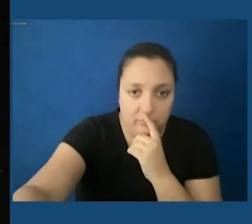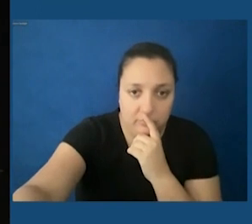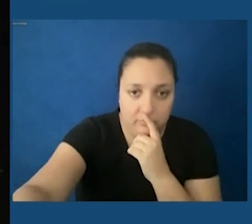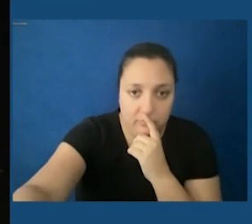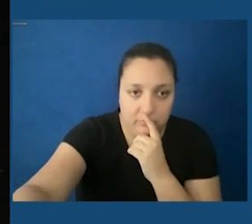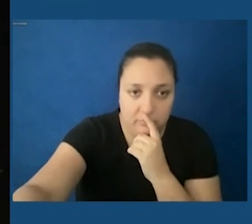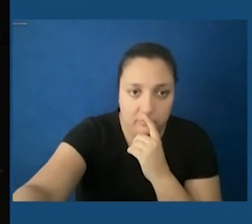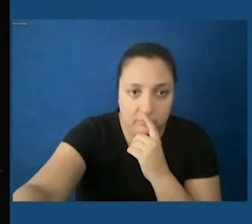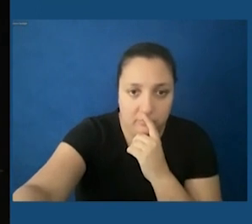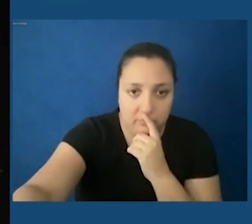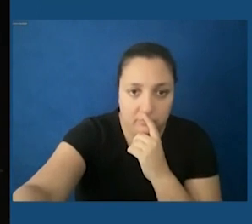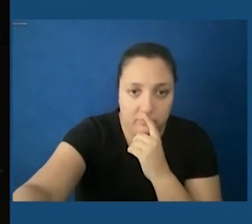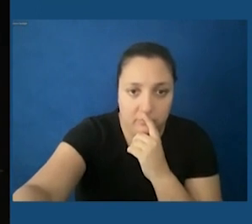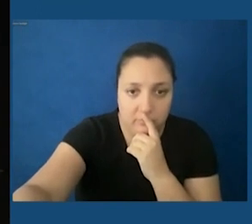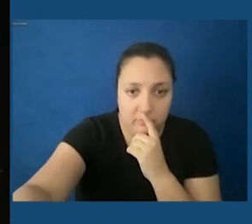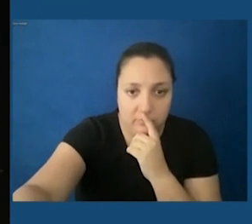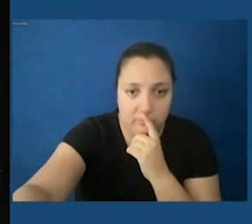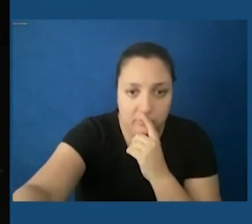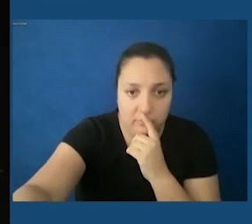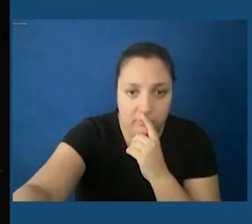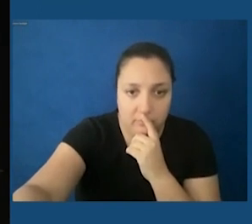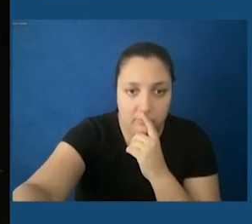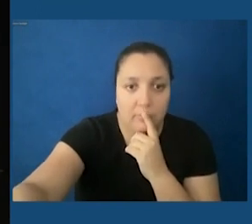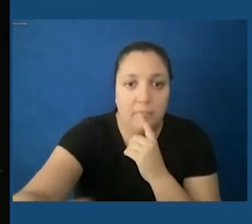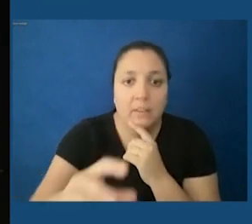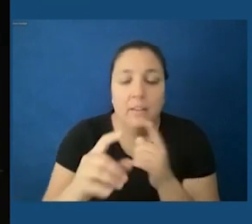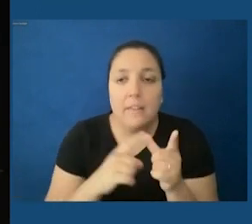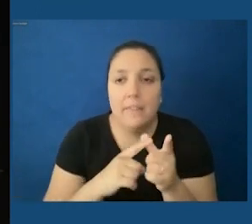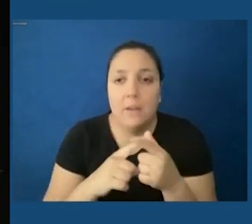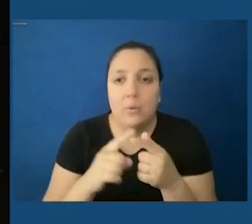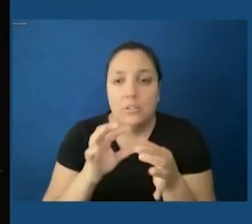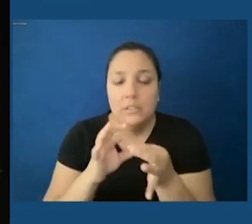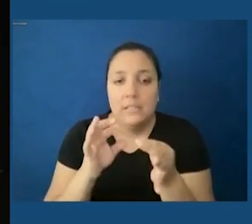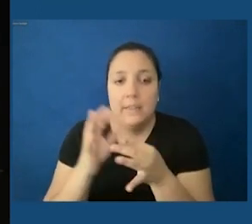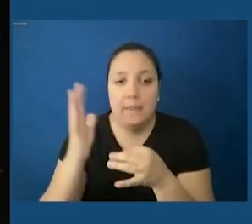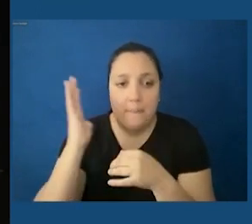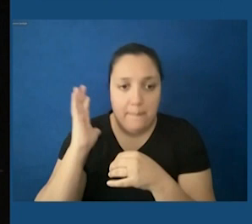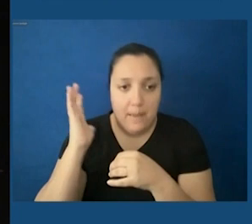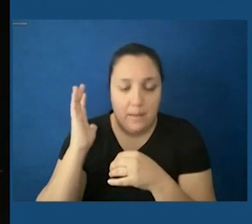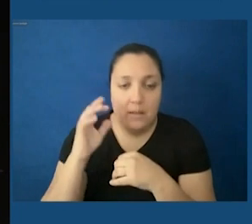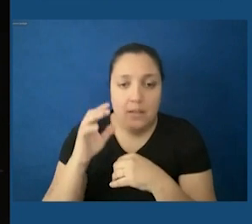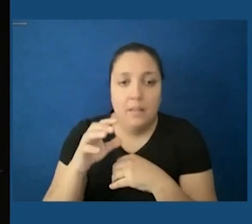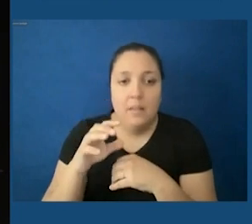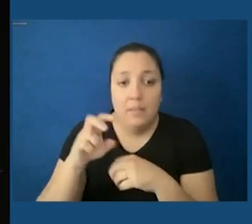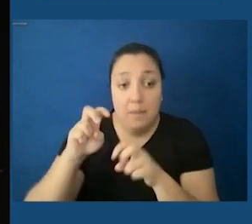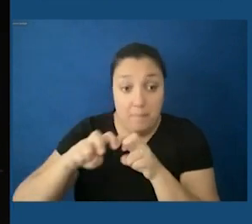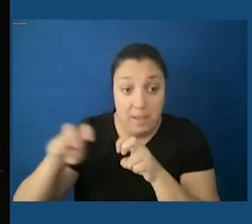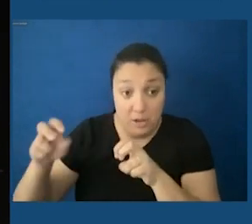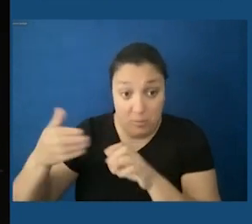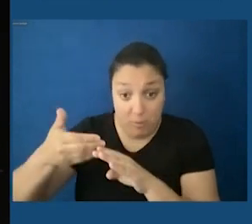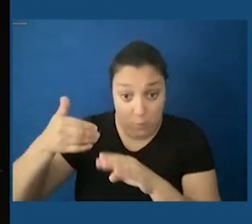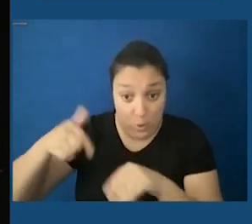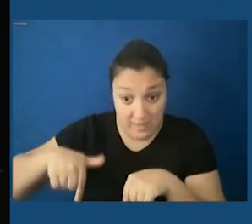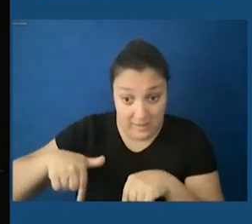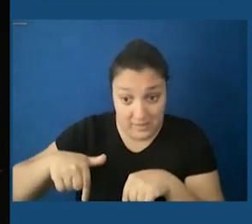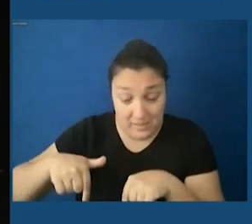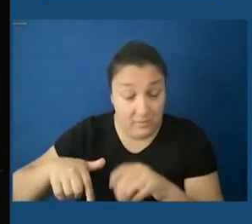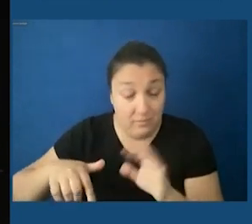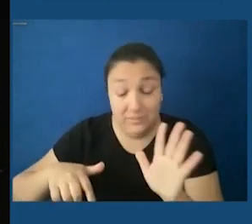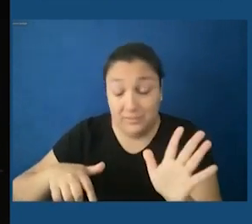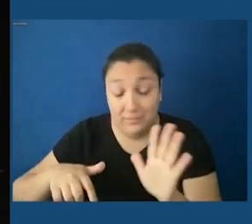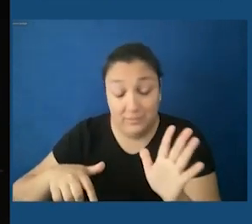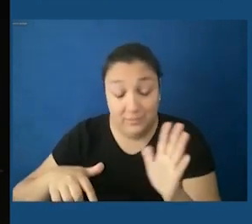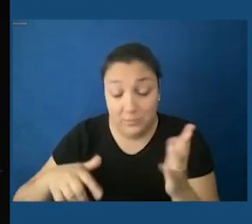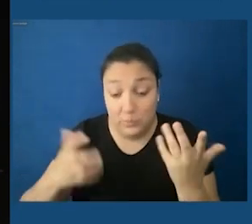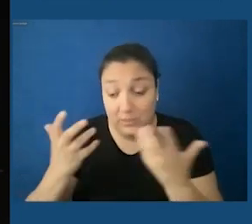unfortunate. I think we were kind of saying this in the back here. The panel that preceded this one was phenomenal. And I've been in